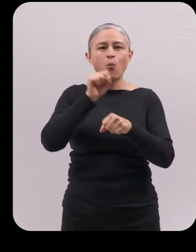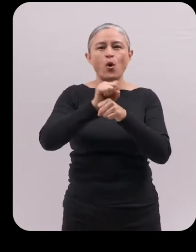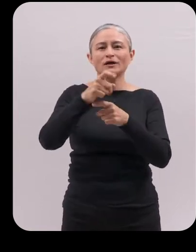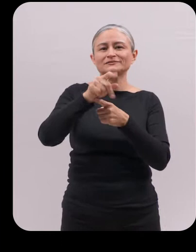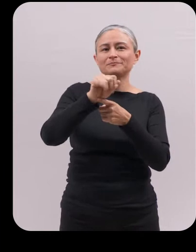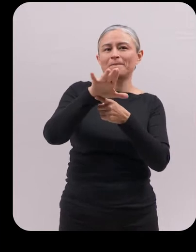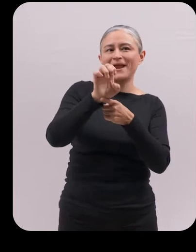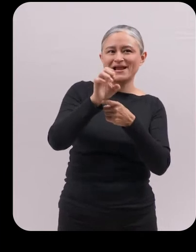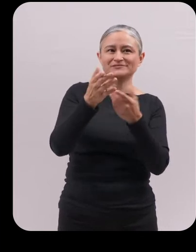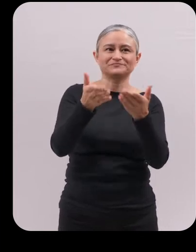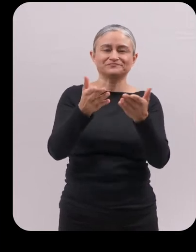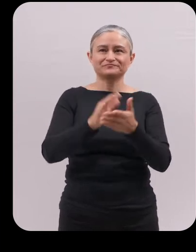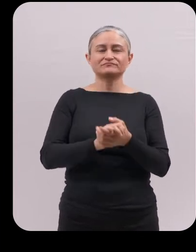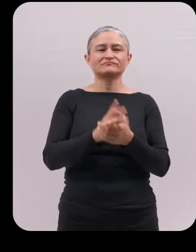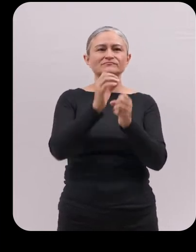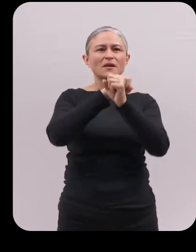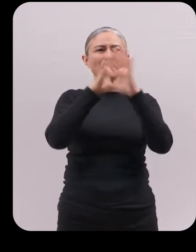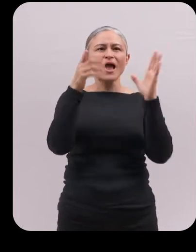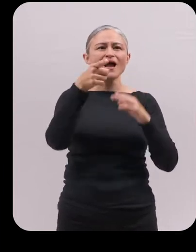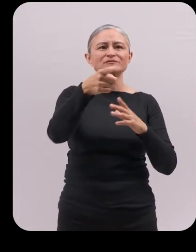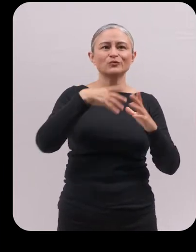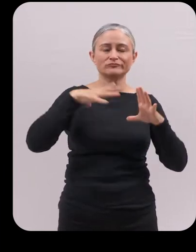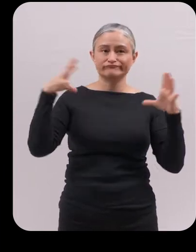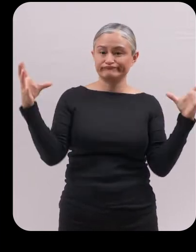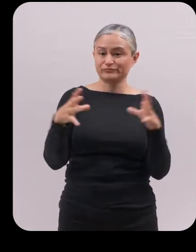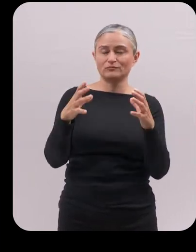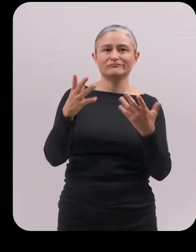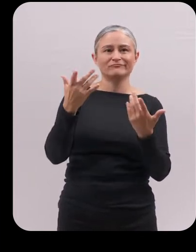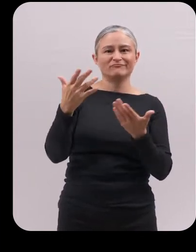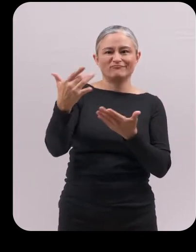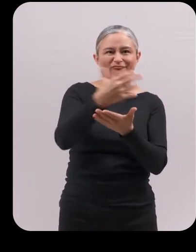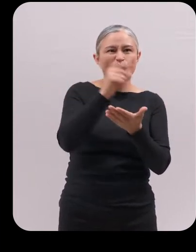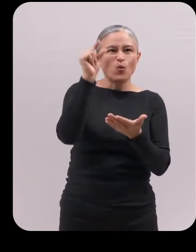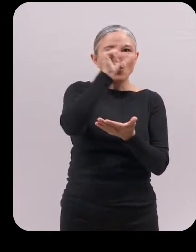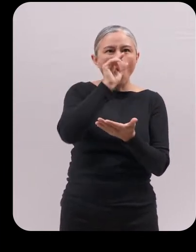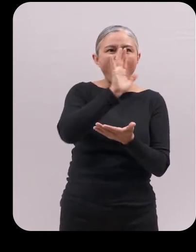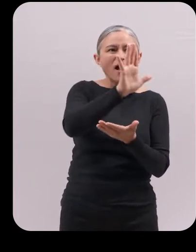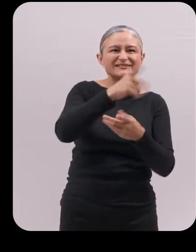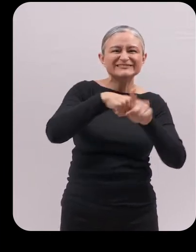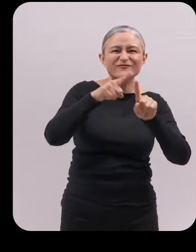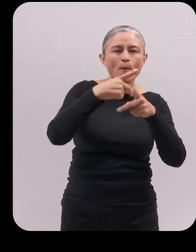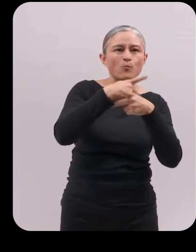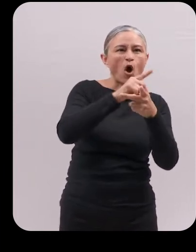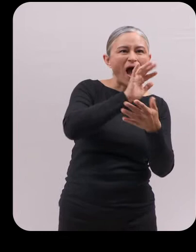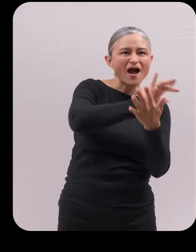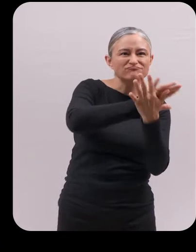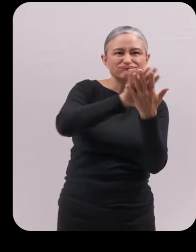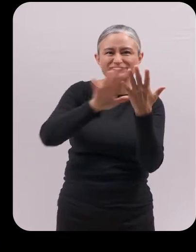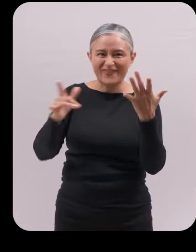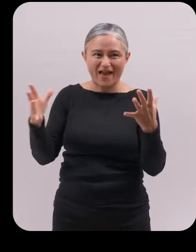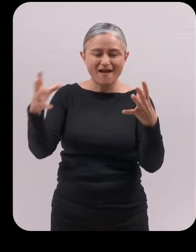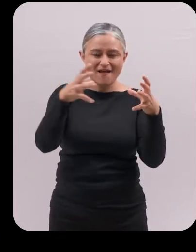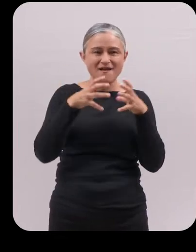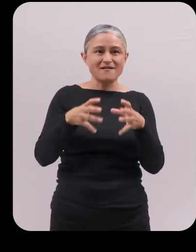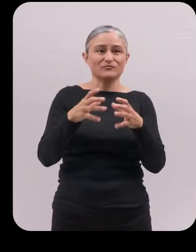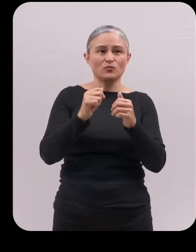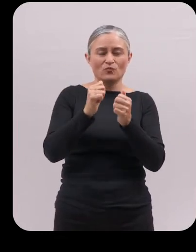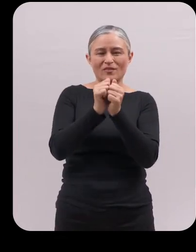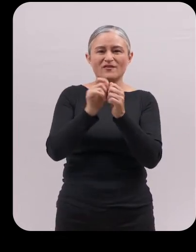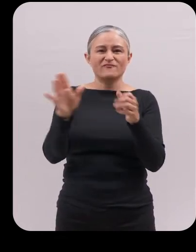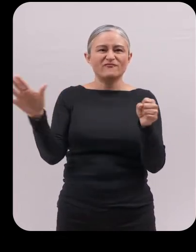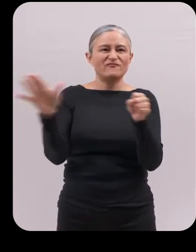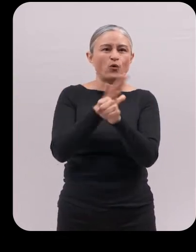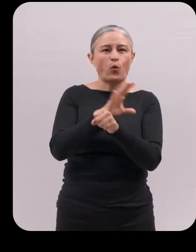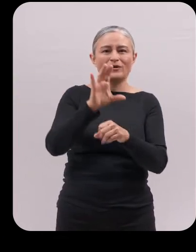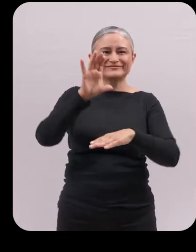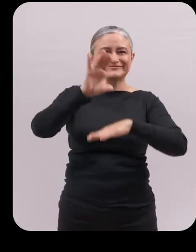Now, imagine if you could bring together a collection of Google products and tools with full extensibility to bring in any of the